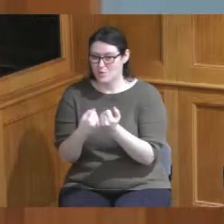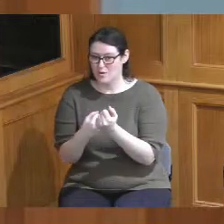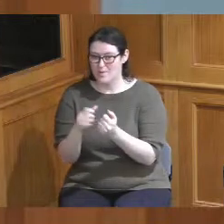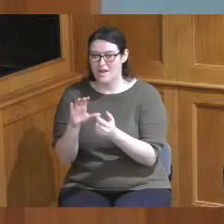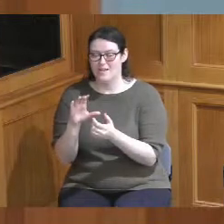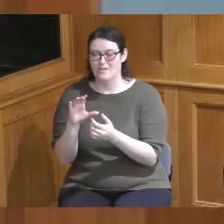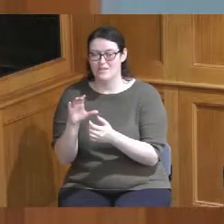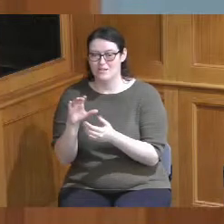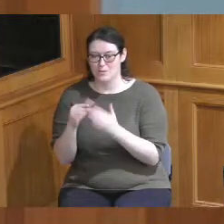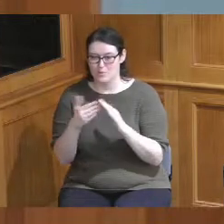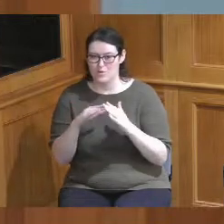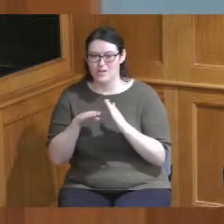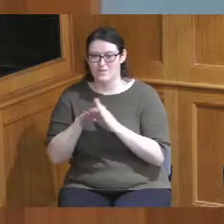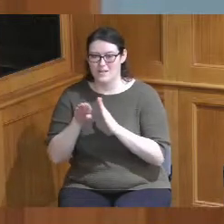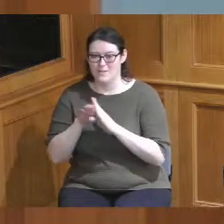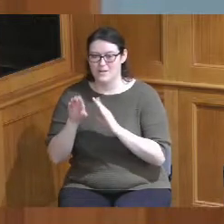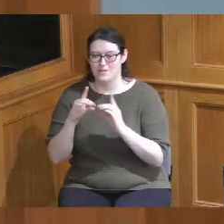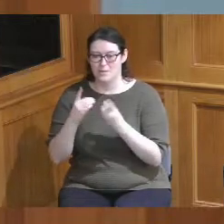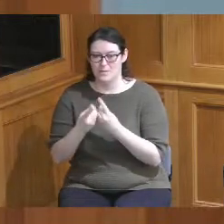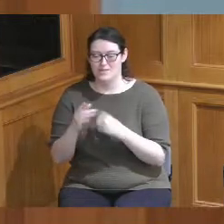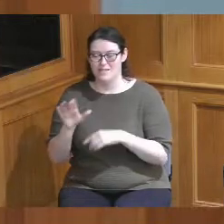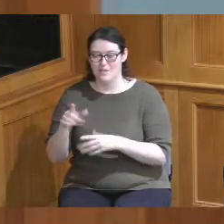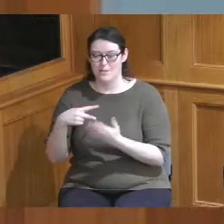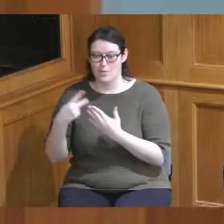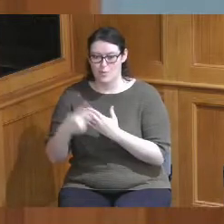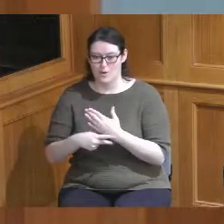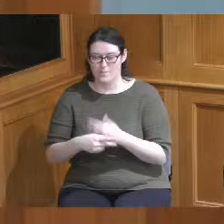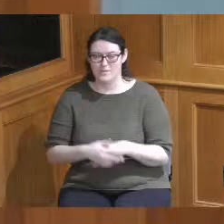Development Department and their programs.